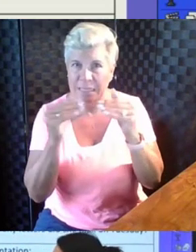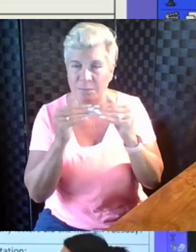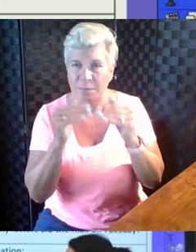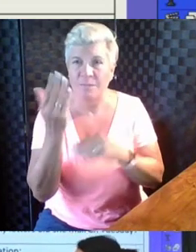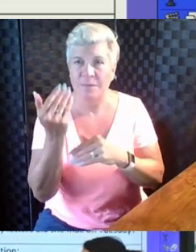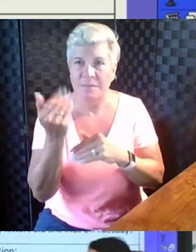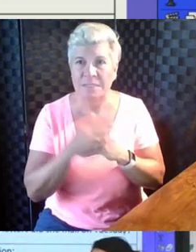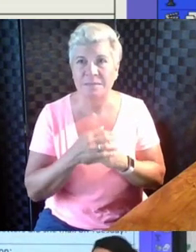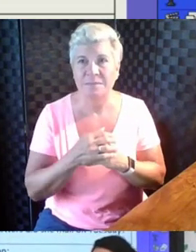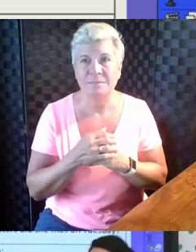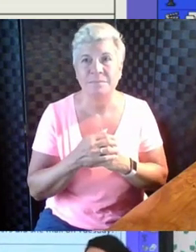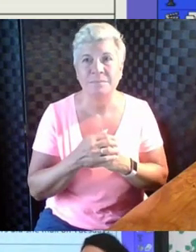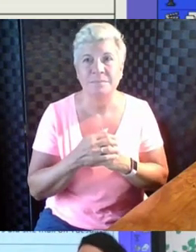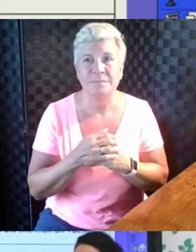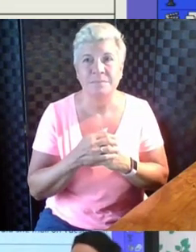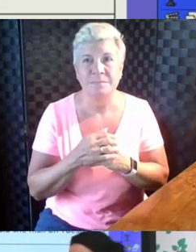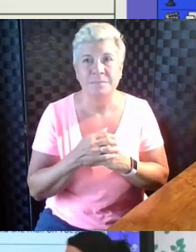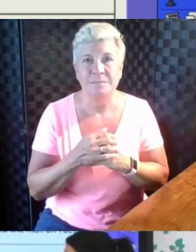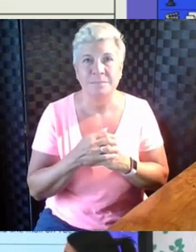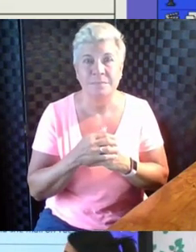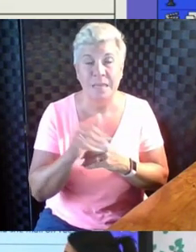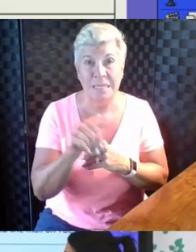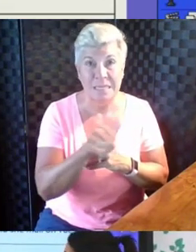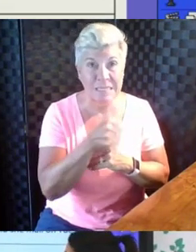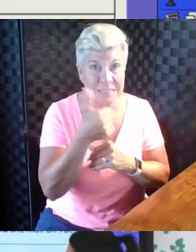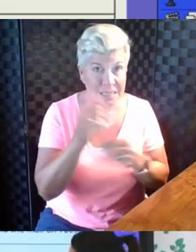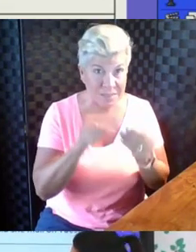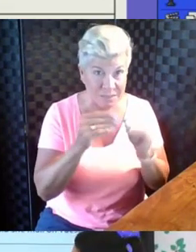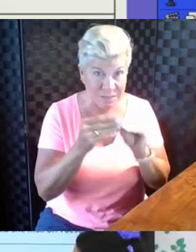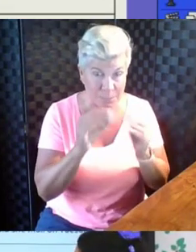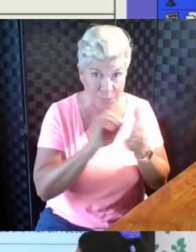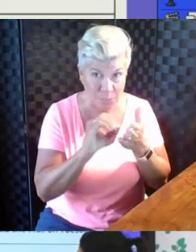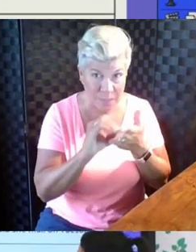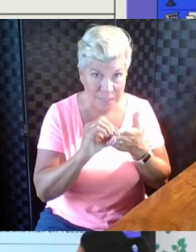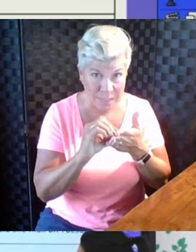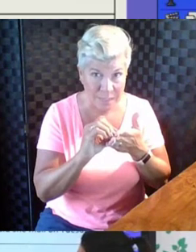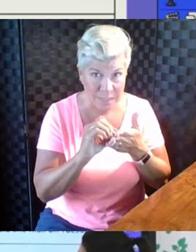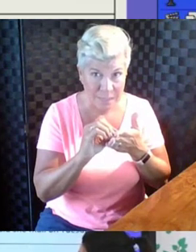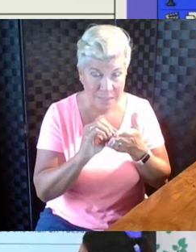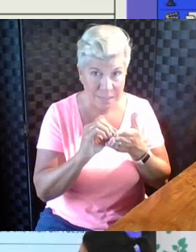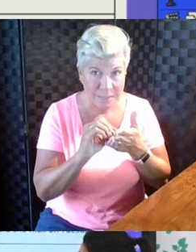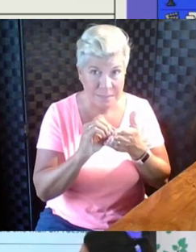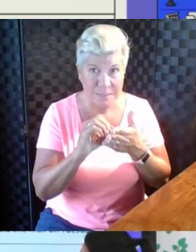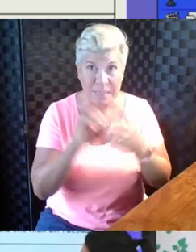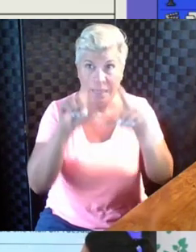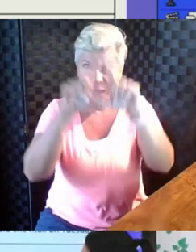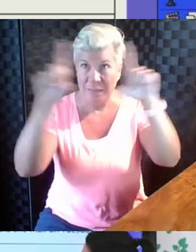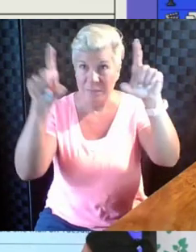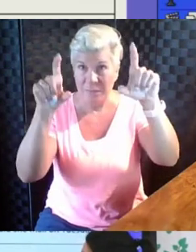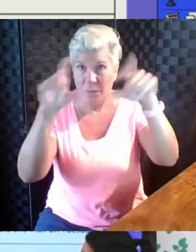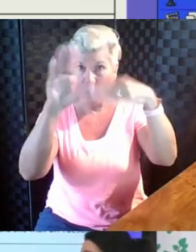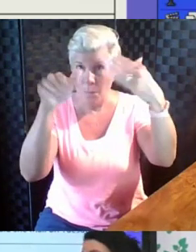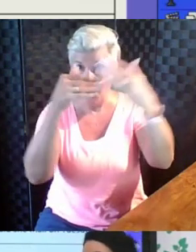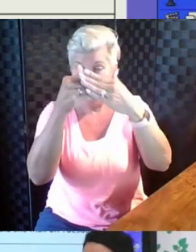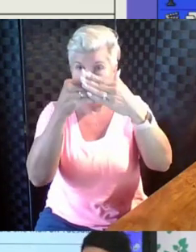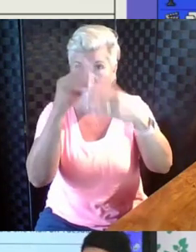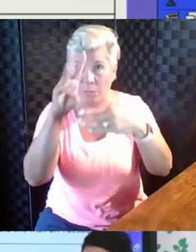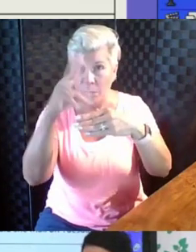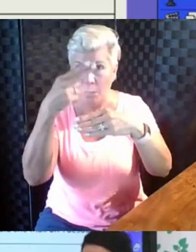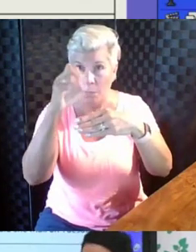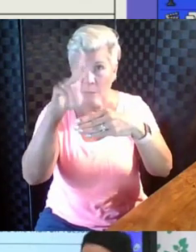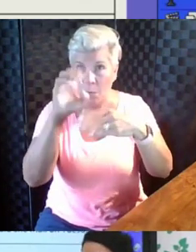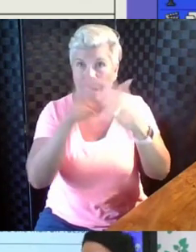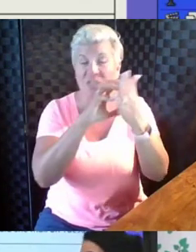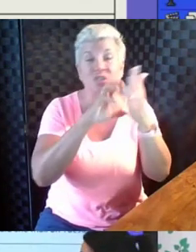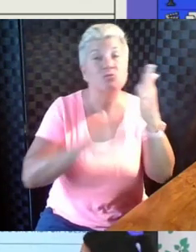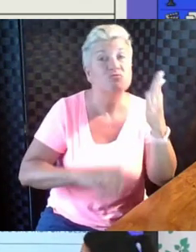equals 15. The other equation you could have written is taking the whole and then